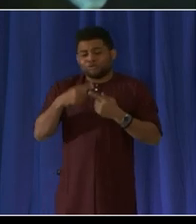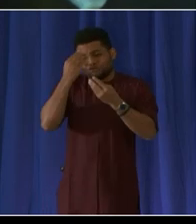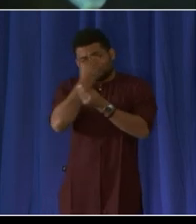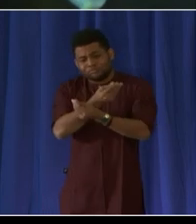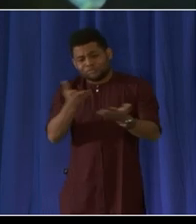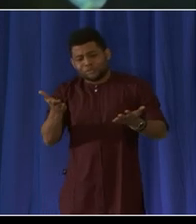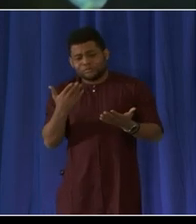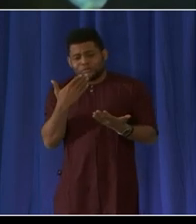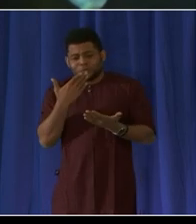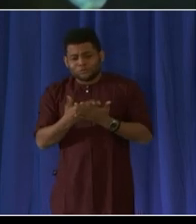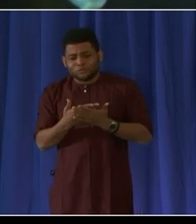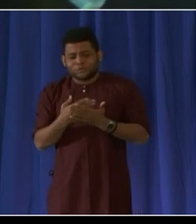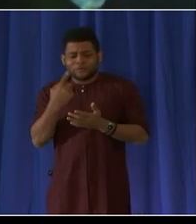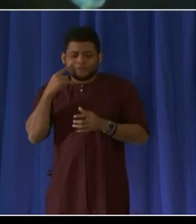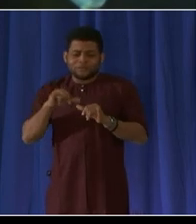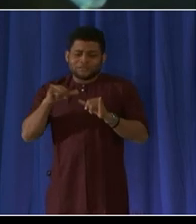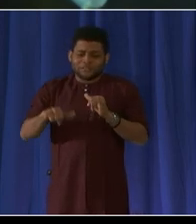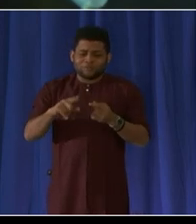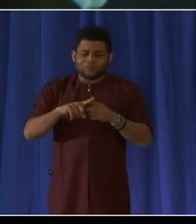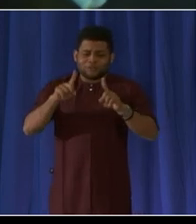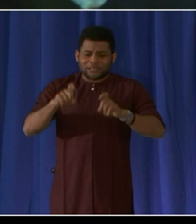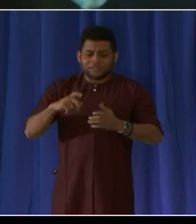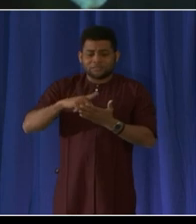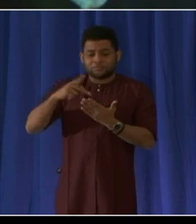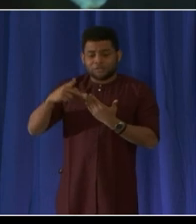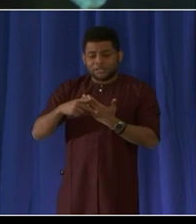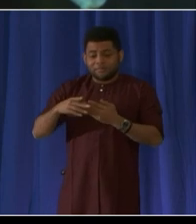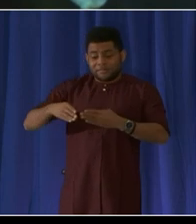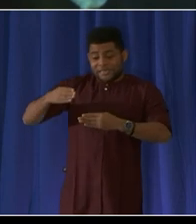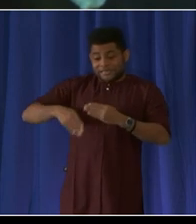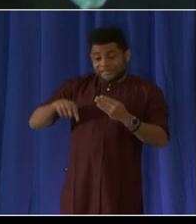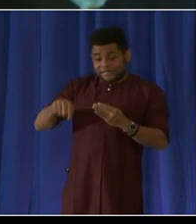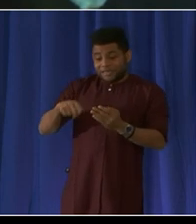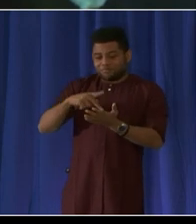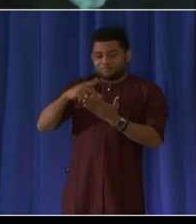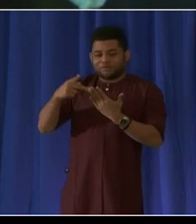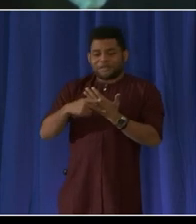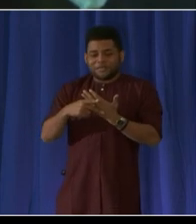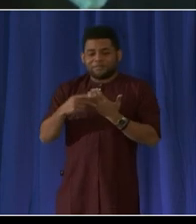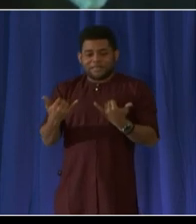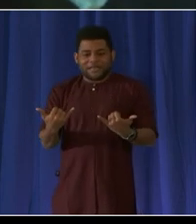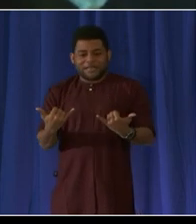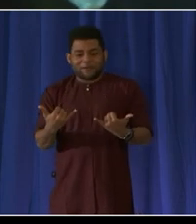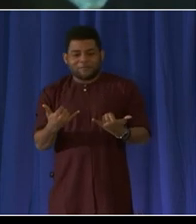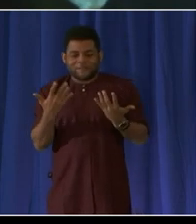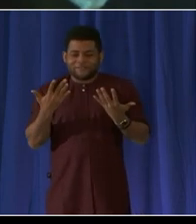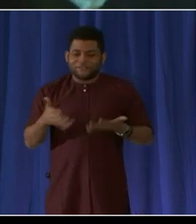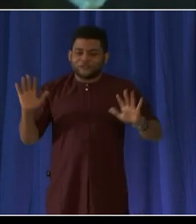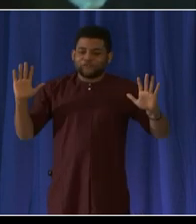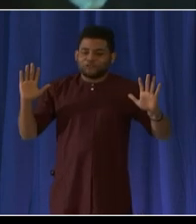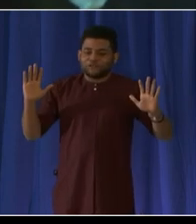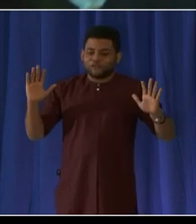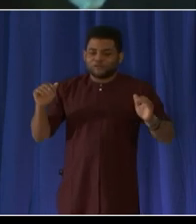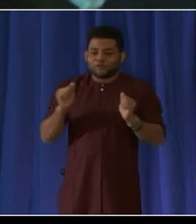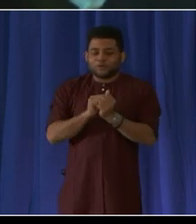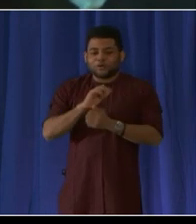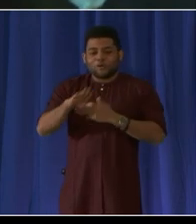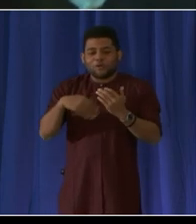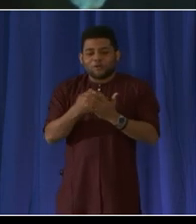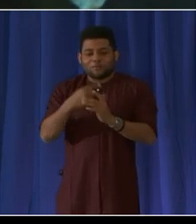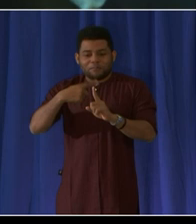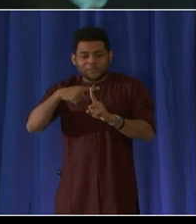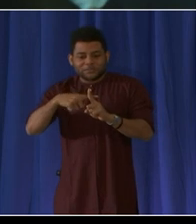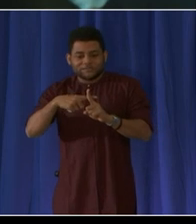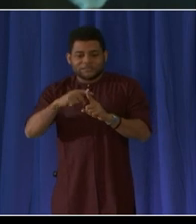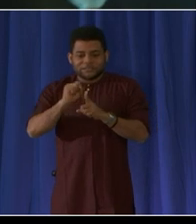our pre-K Test to Stay program. We are extending that program, expanding it to cover all positive cases in